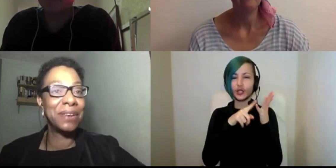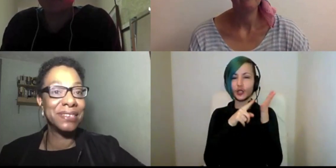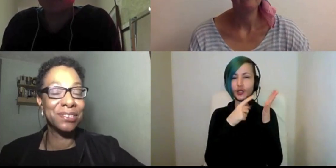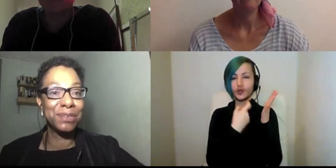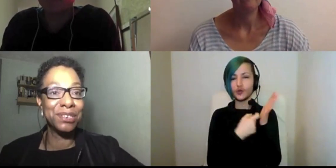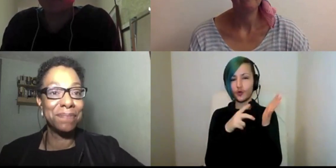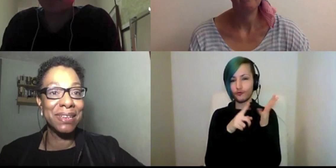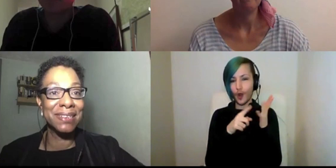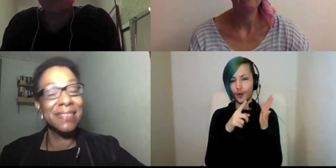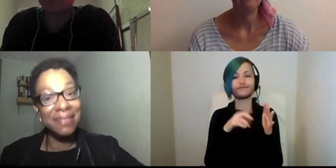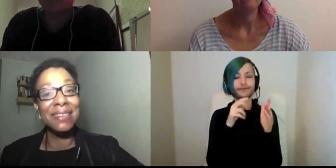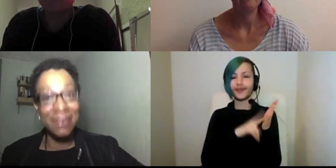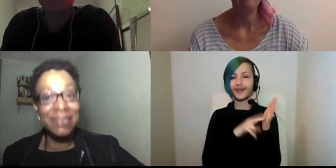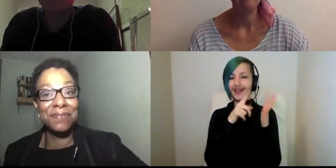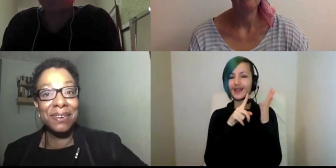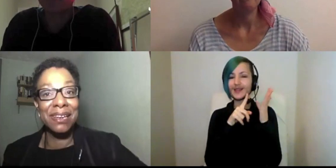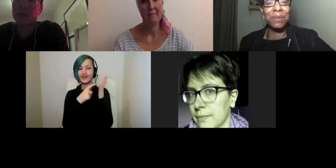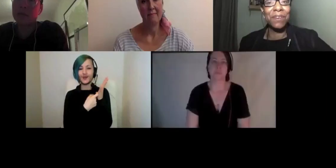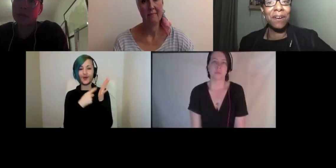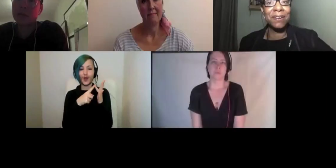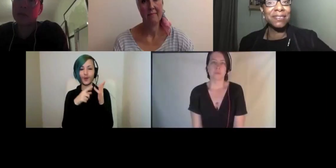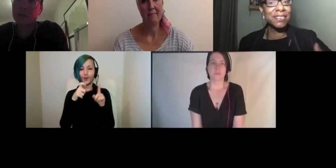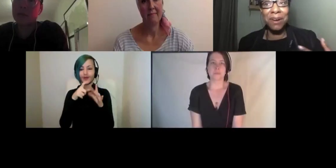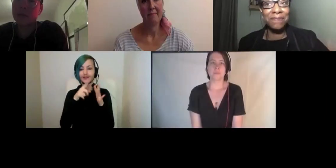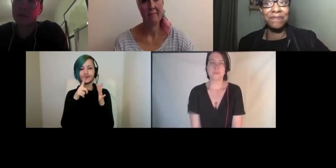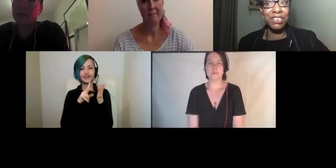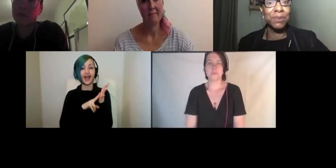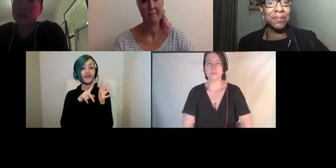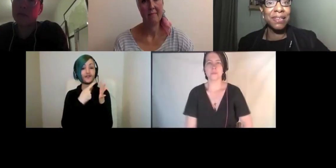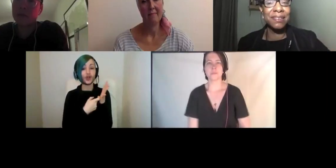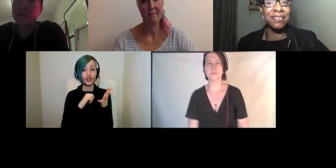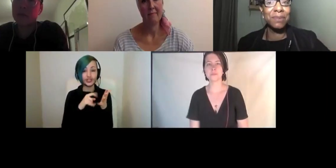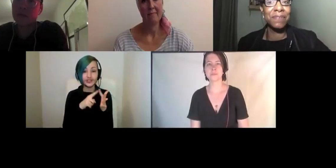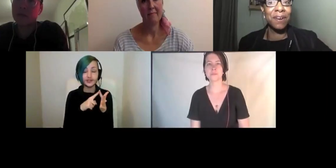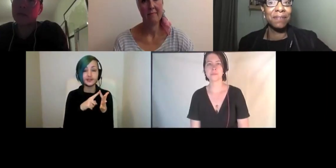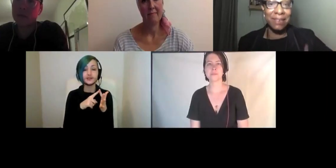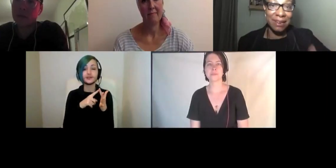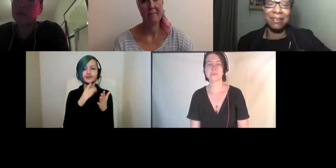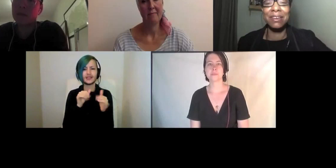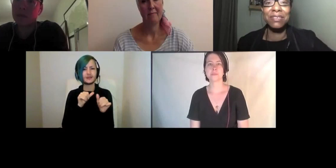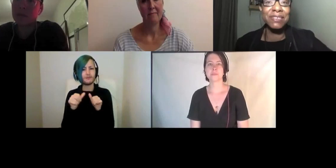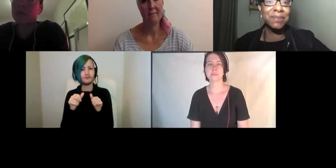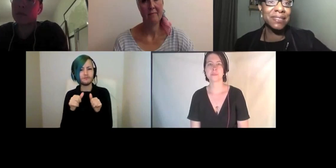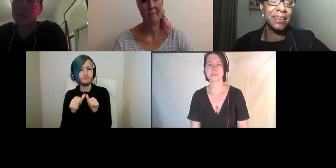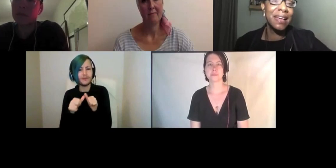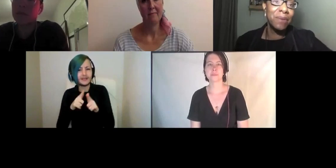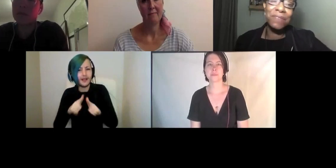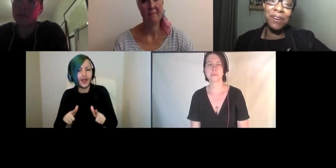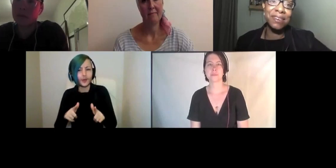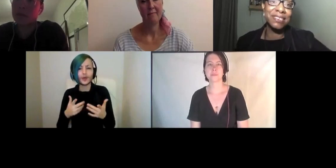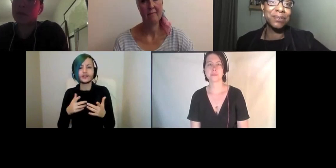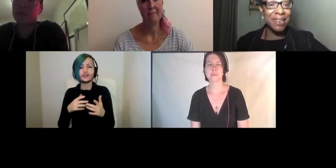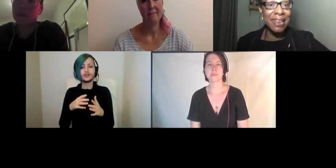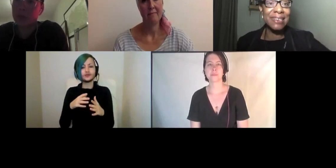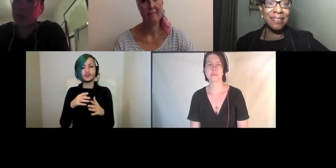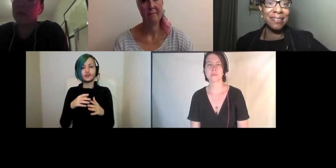better description, because they think differently. We've got artists who are visual thinkers. We've got, you know, as we said with Naina, we've got